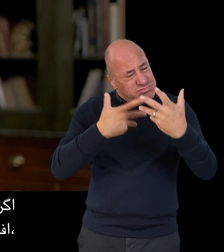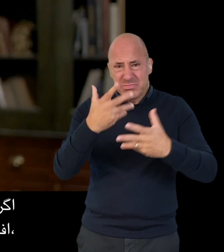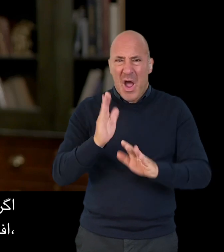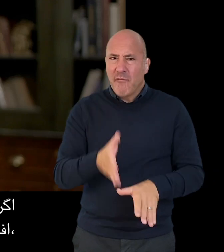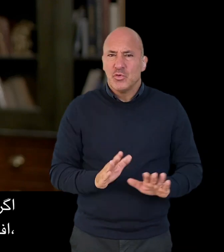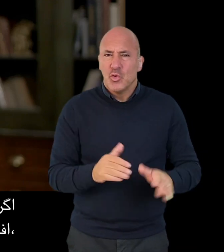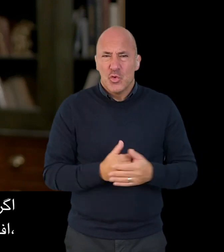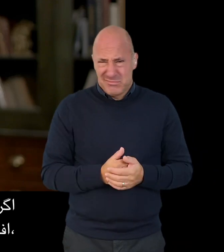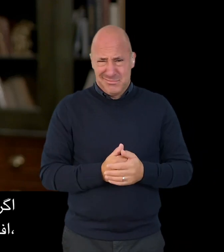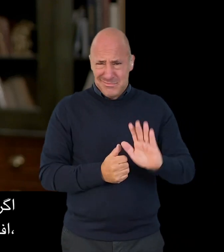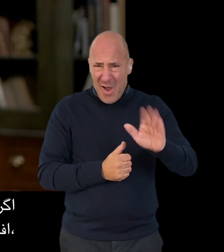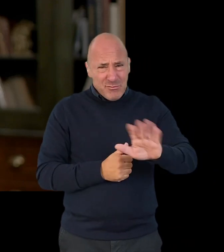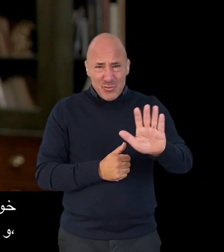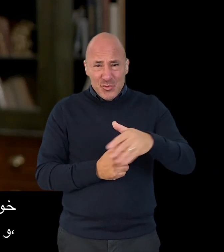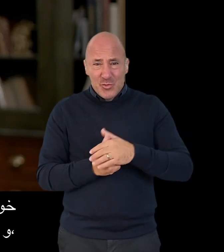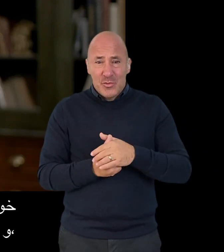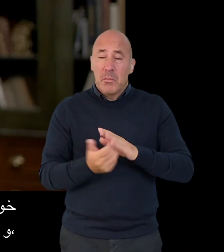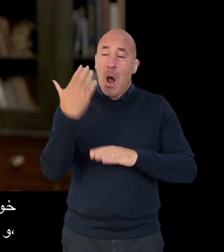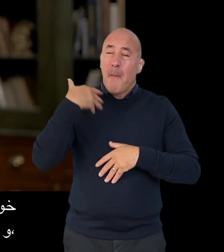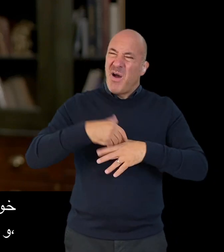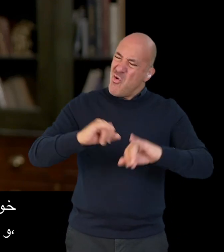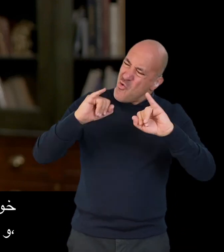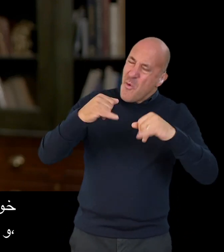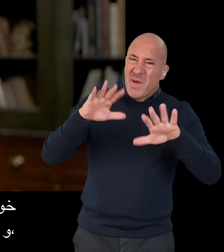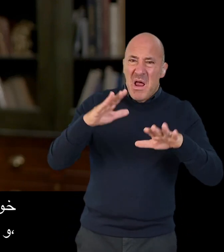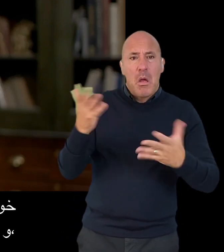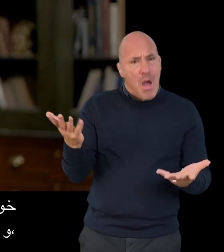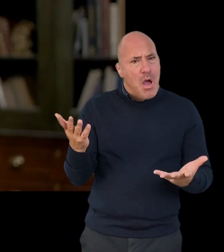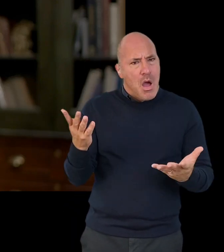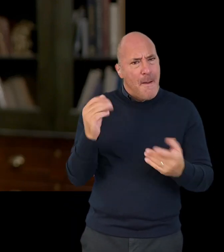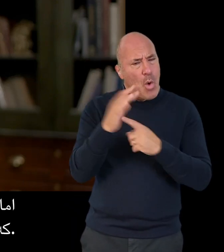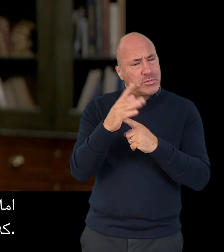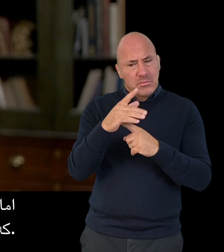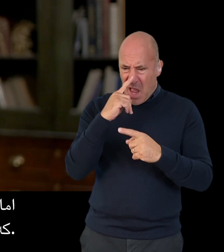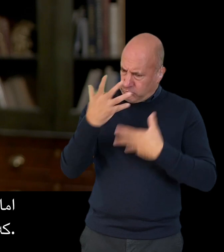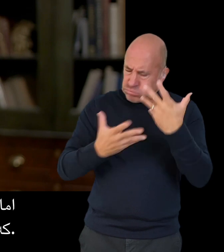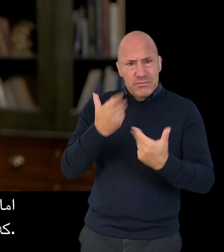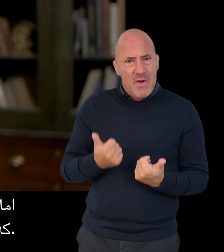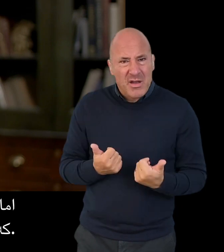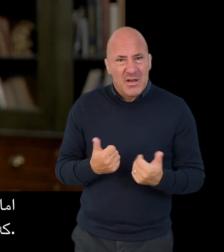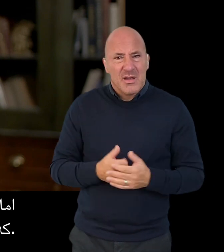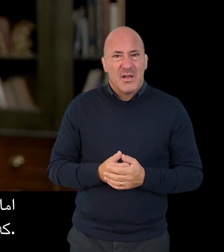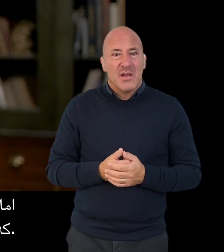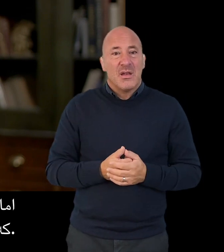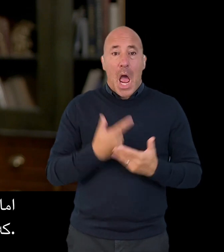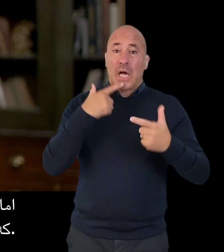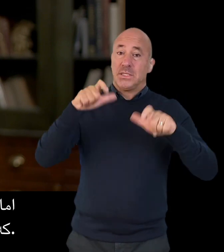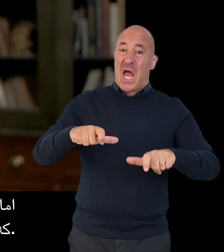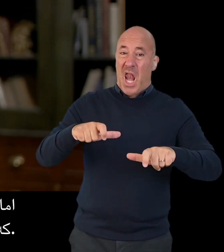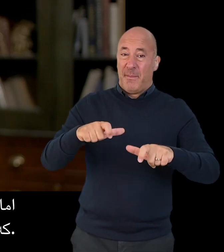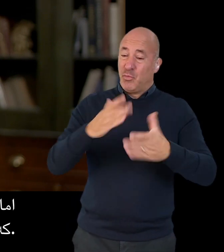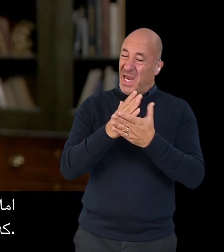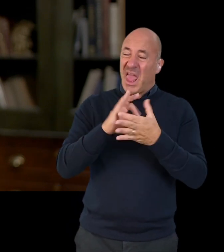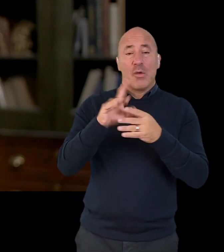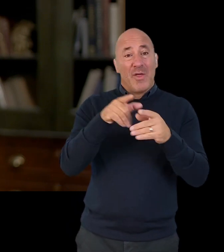true. If something bad has happened to you, then that's obviously important and relevant. But asylum is about what will happen to you in